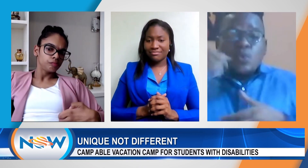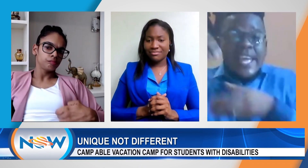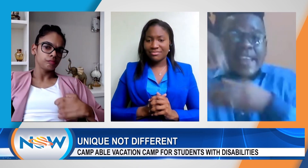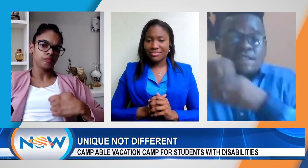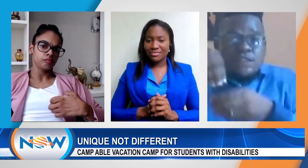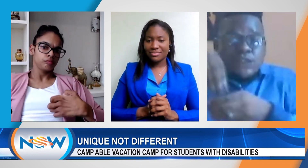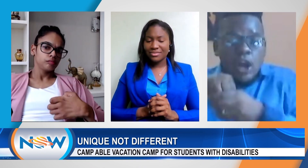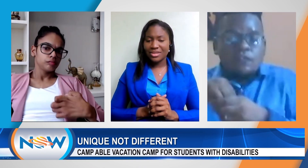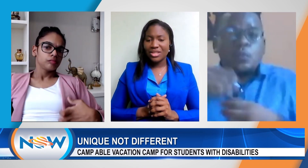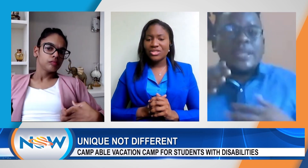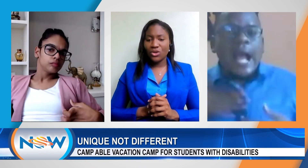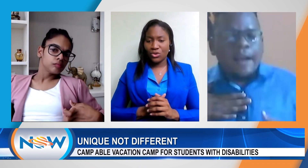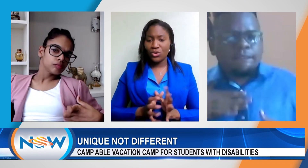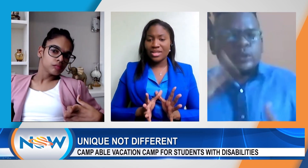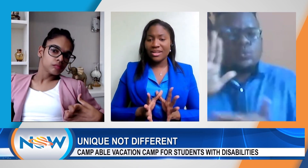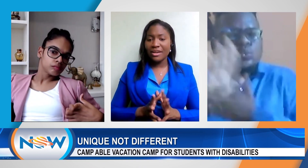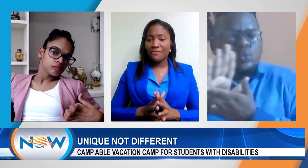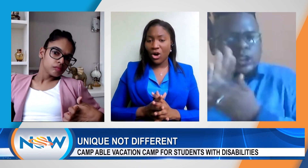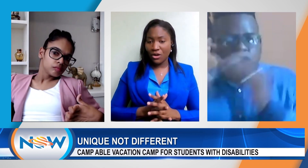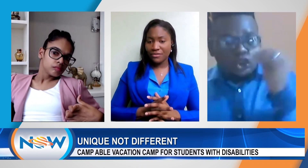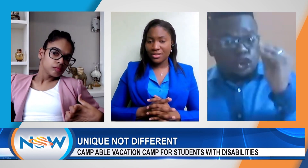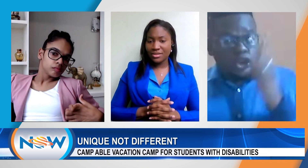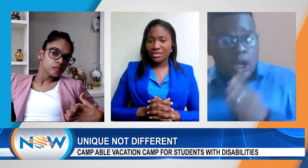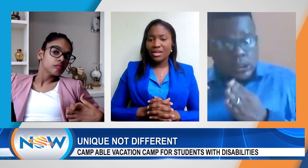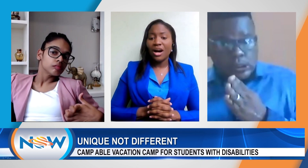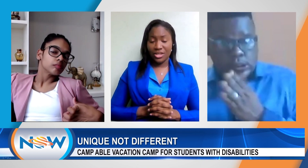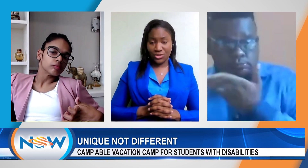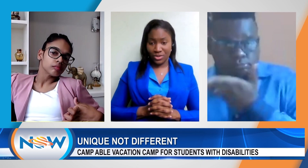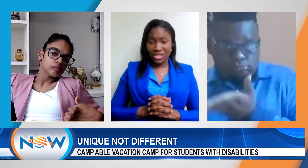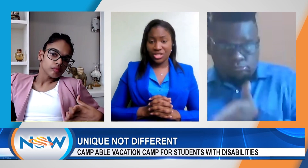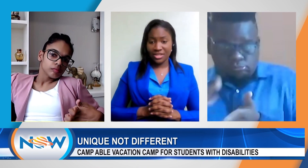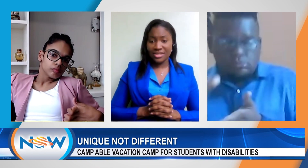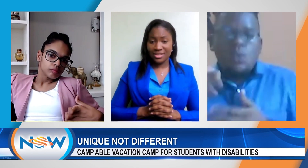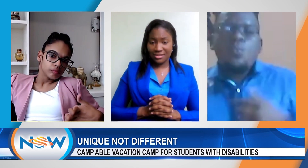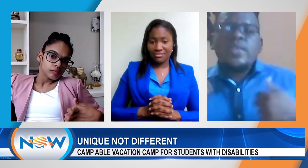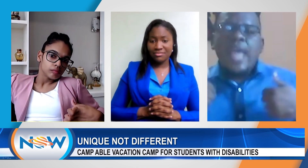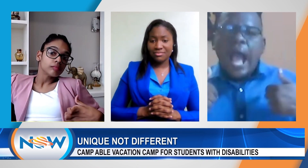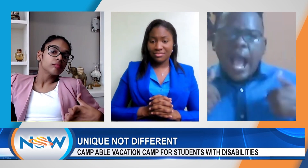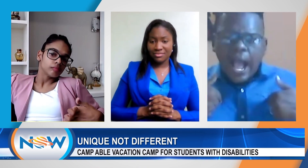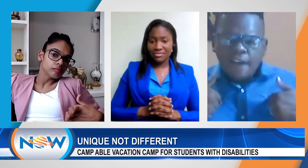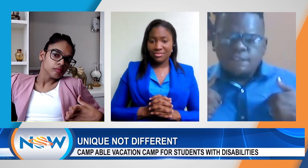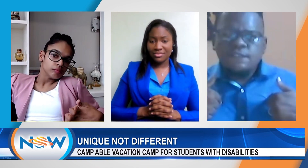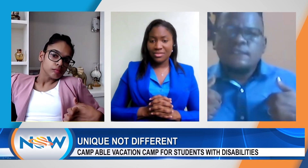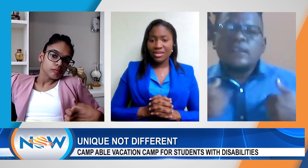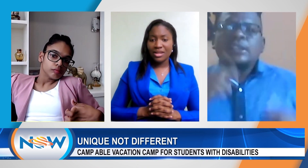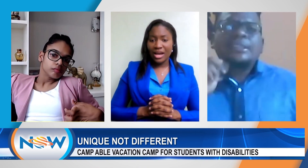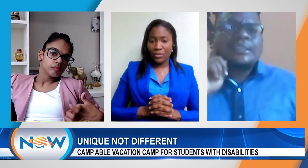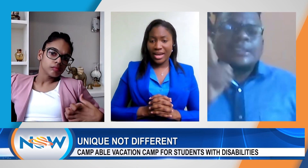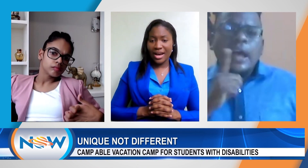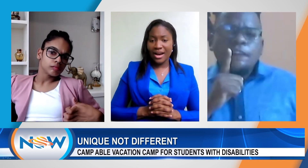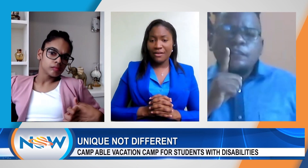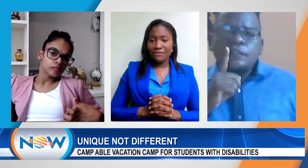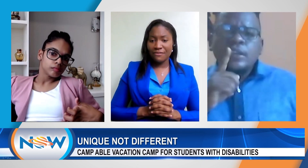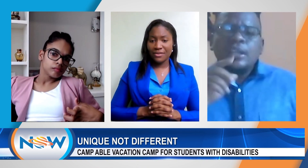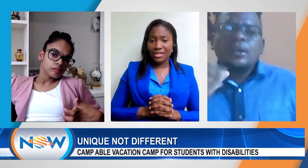Okay. So those that are involved are school teachers.